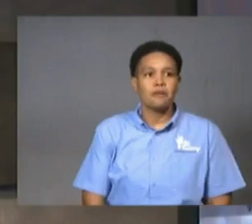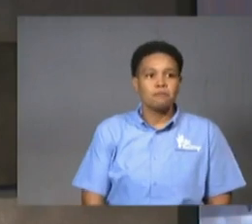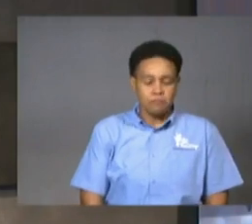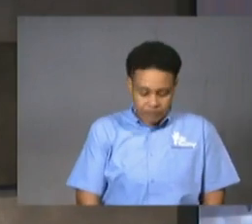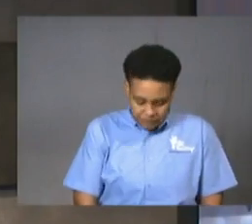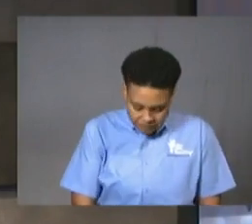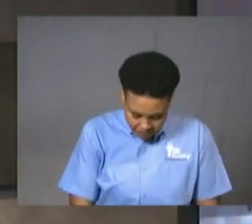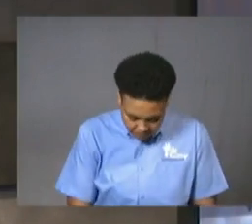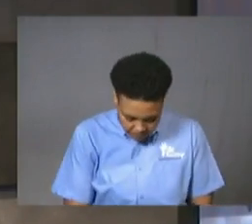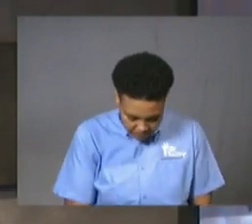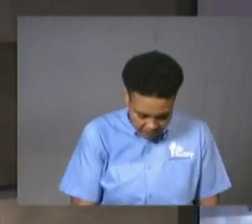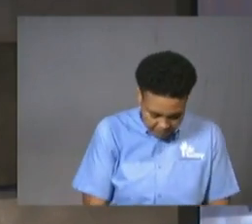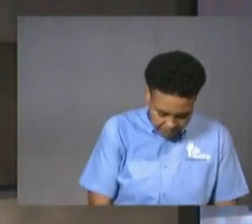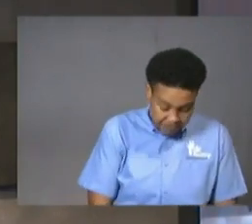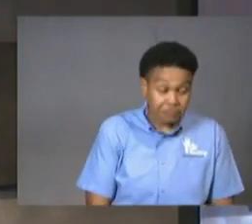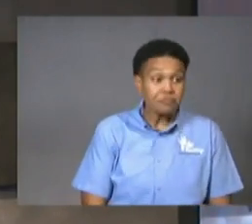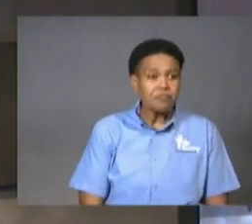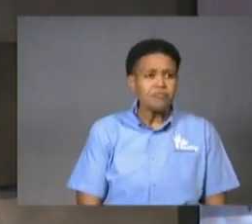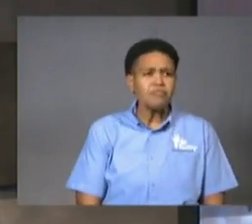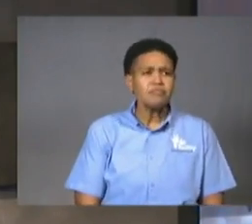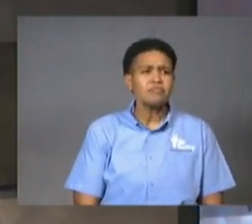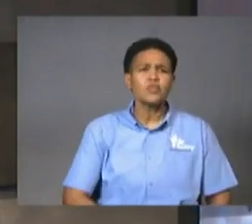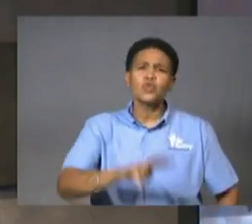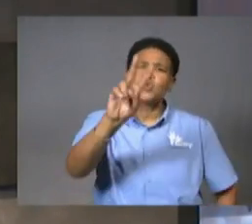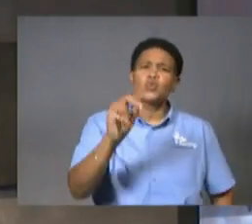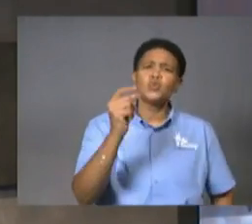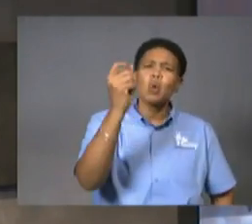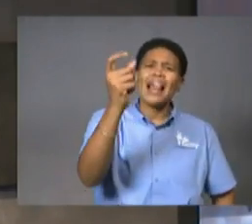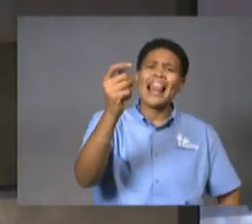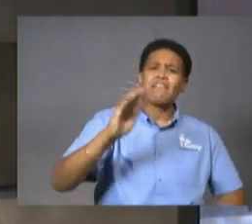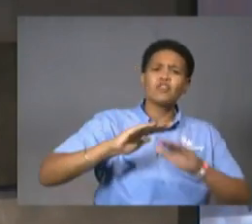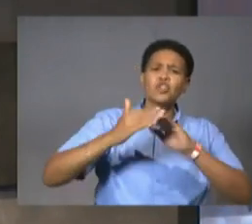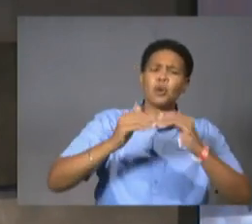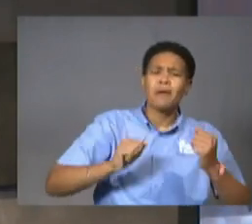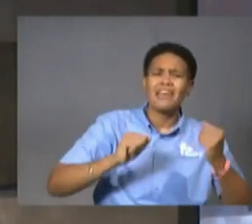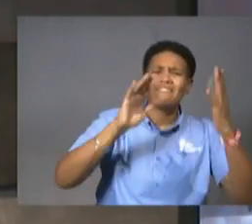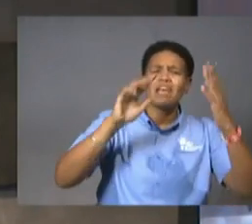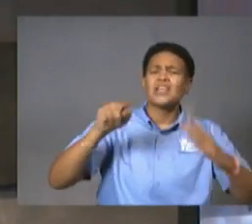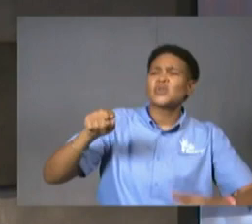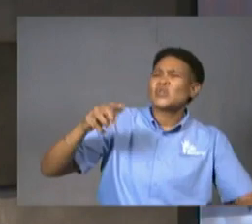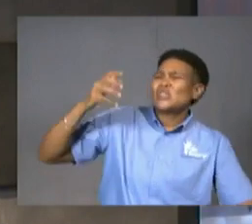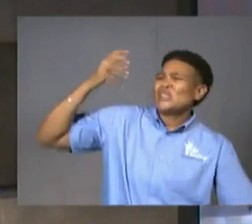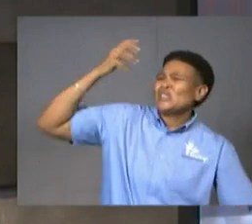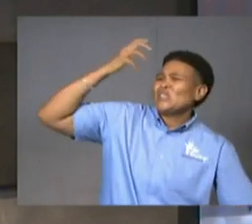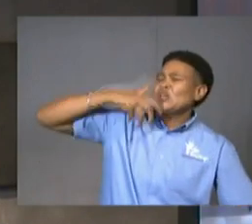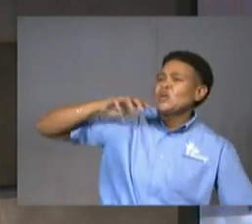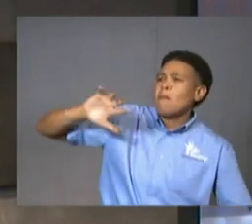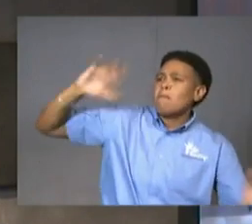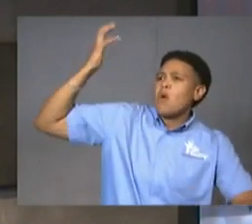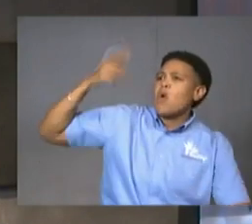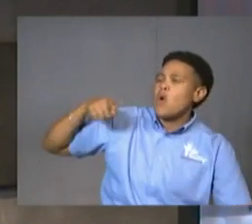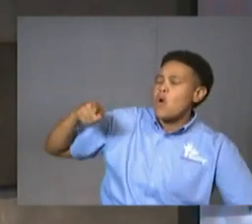In 2011, Jamaica was faced with a serious crisis.